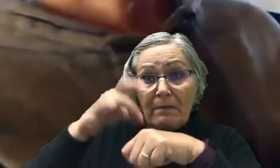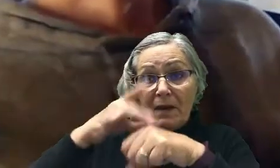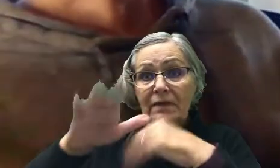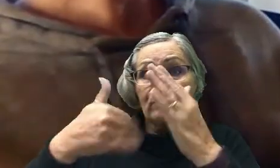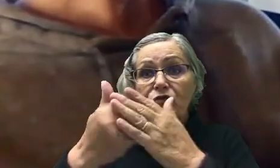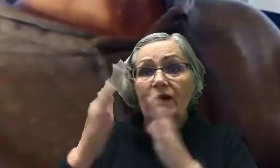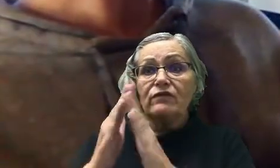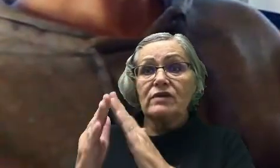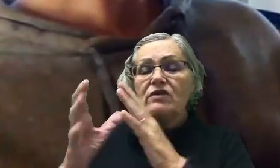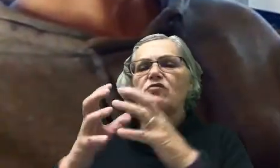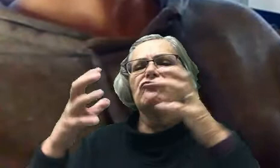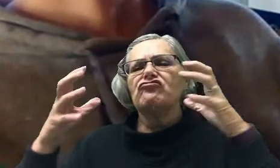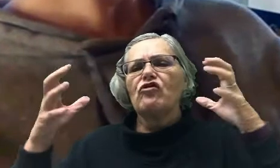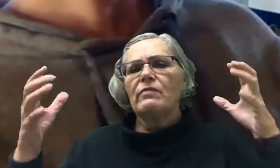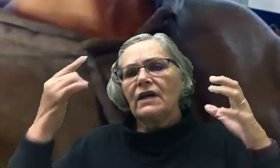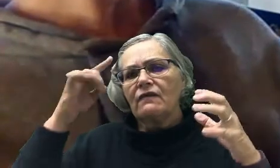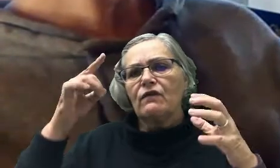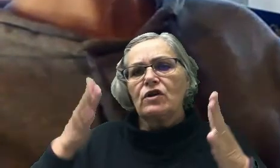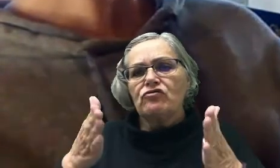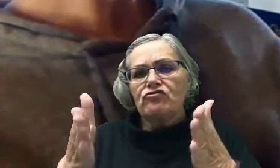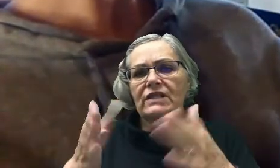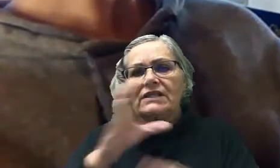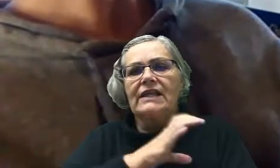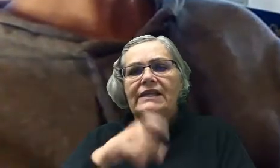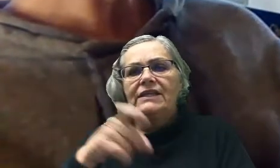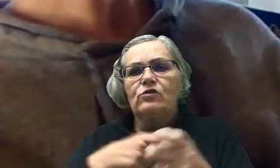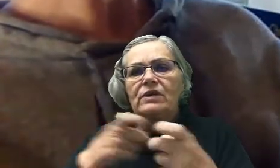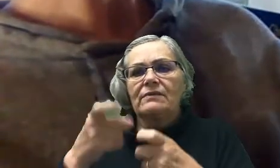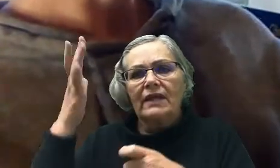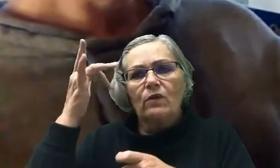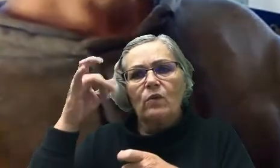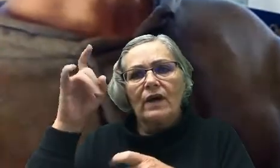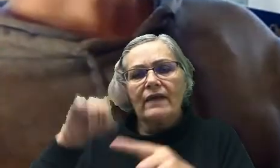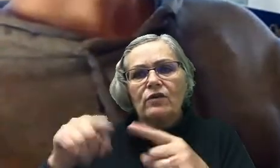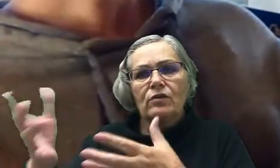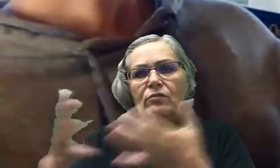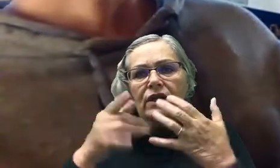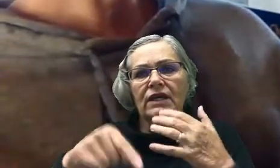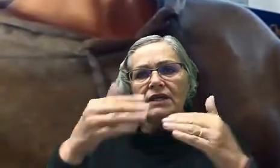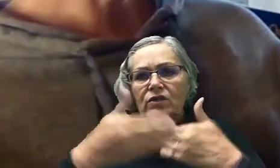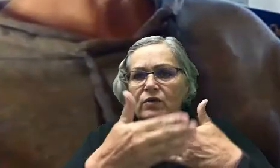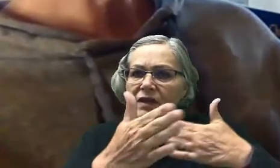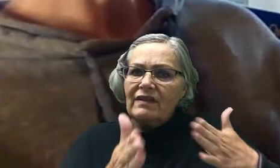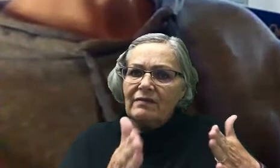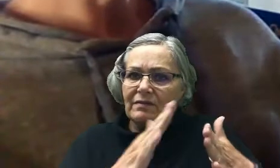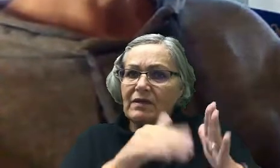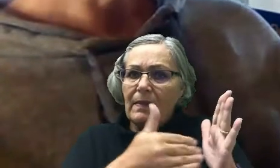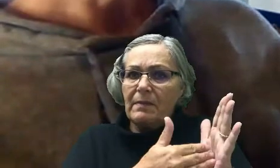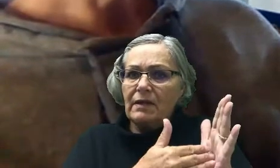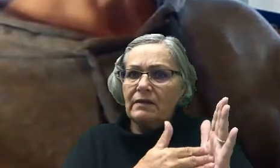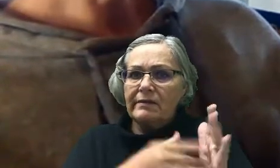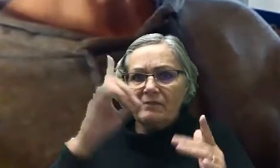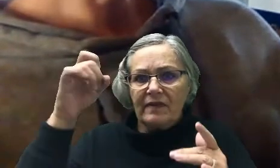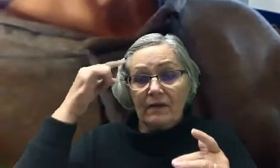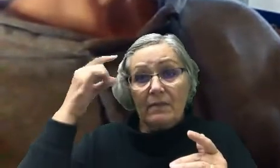When the pumpkin reached town, it was so big for any of the streets, Clayton had to explain why they couldn't bring it into the square.